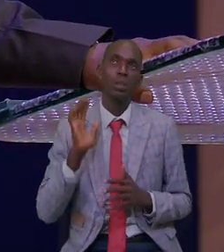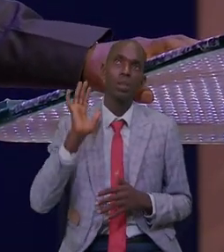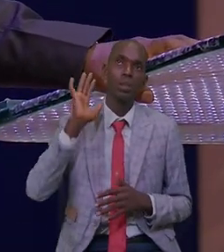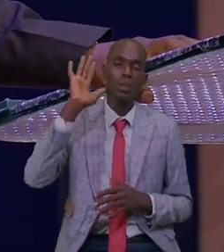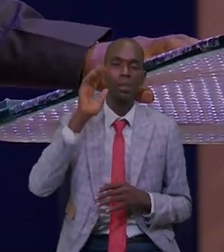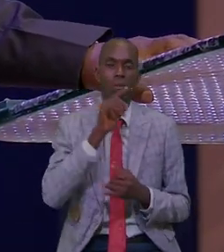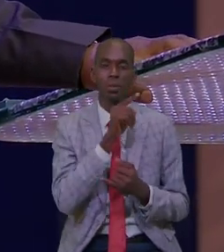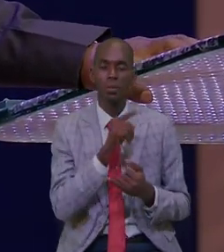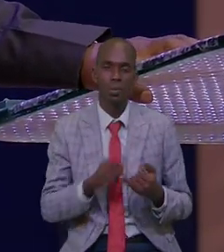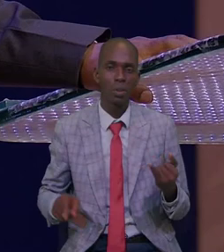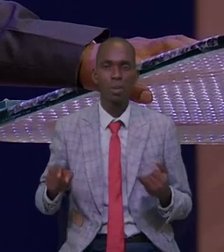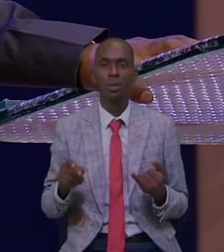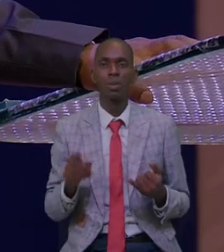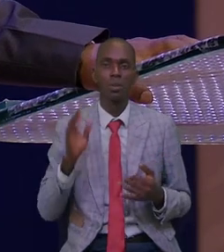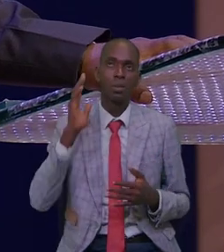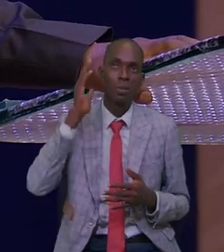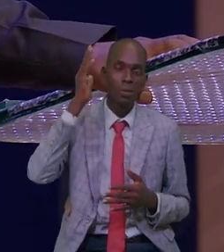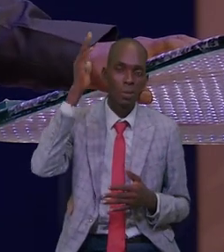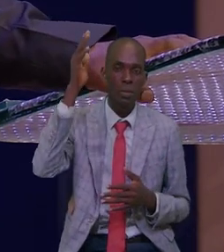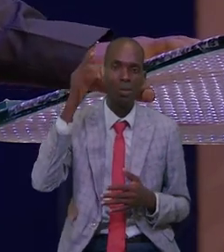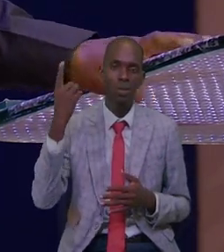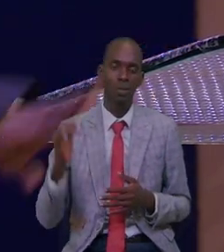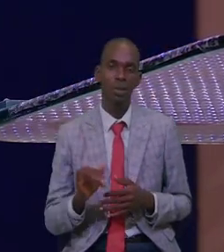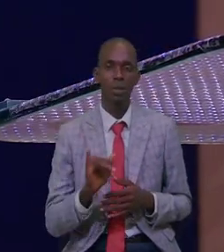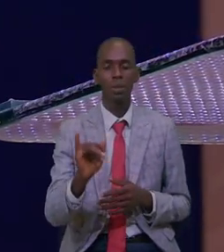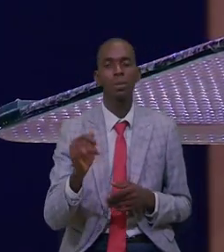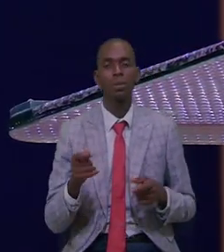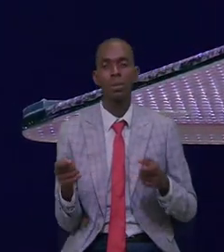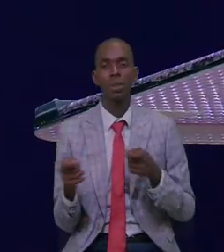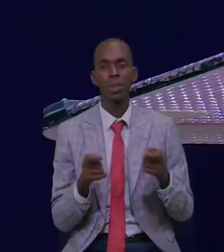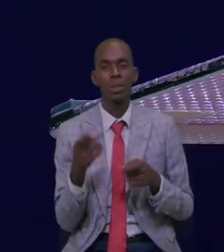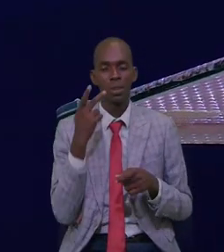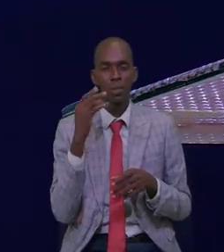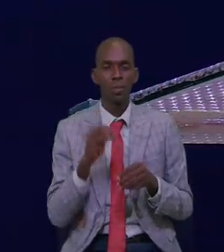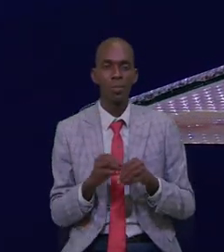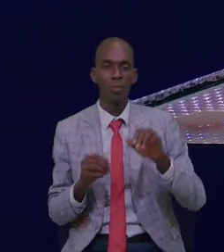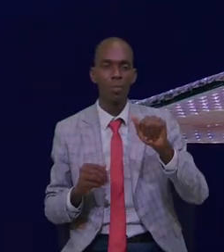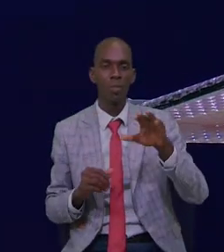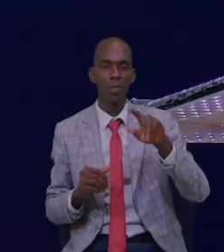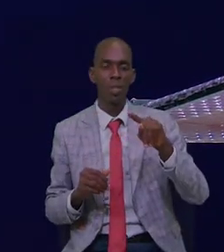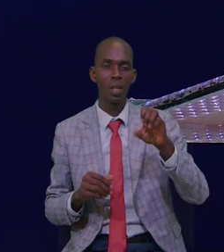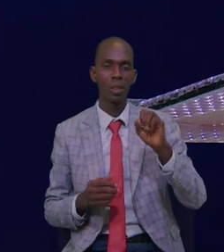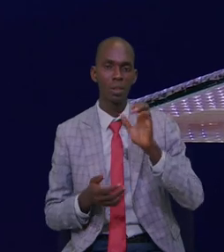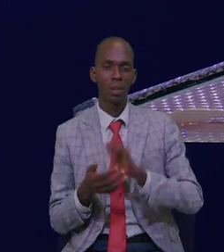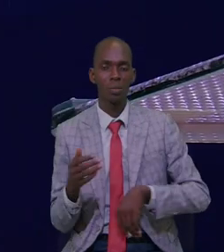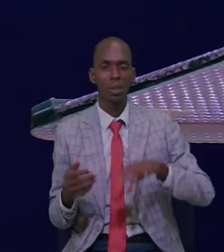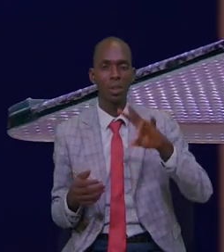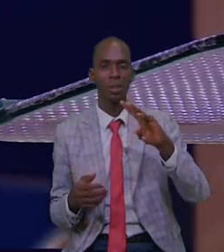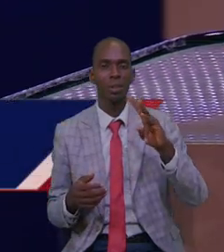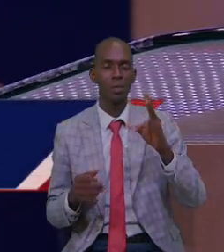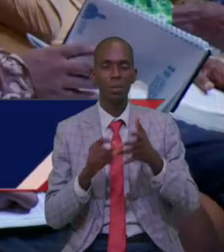final future everlasting reign. Look at Acts chapter 17, reading from